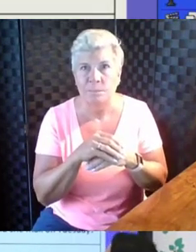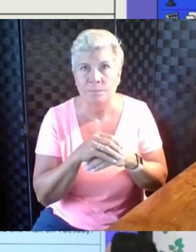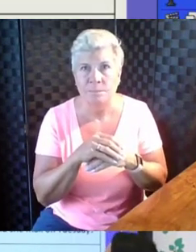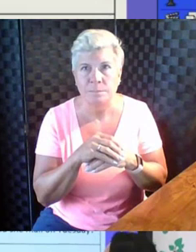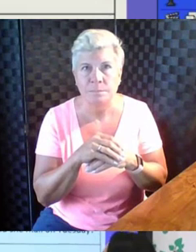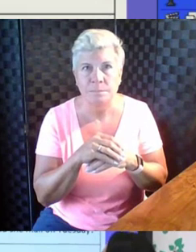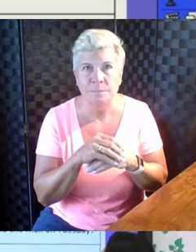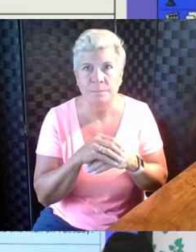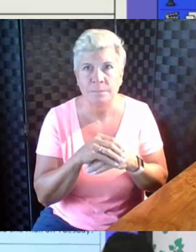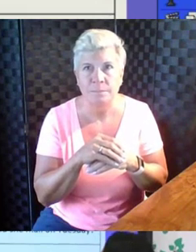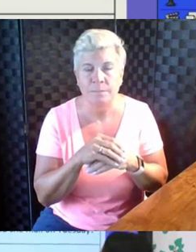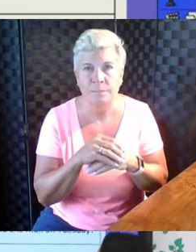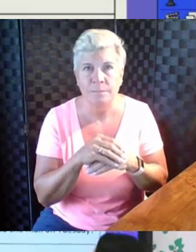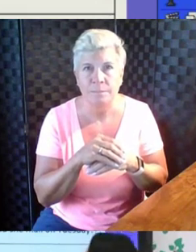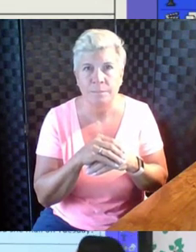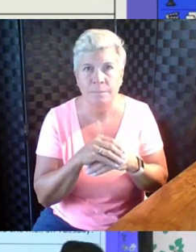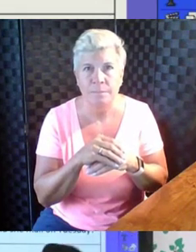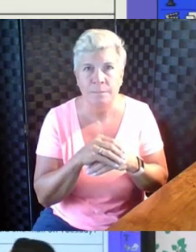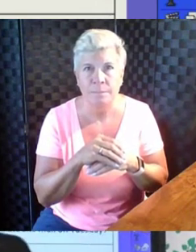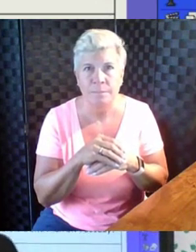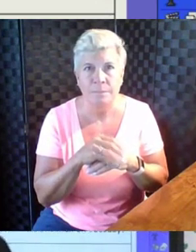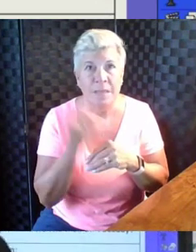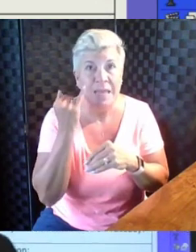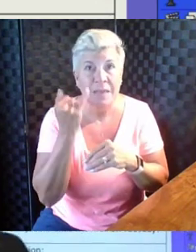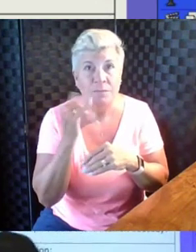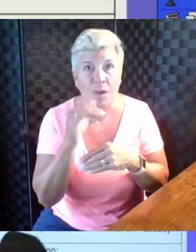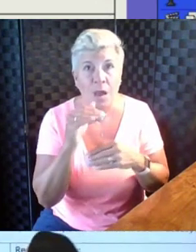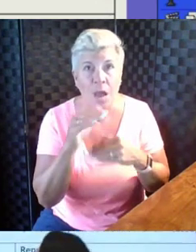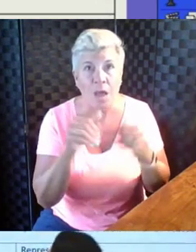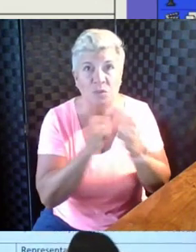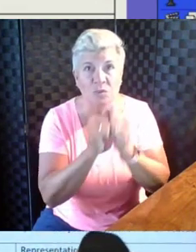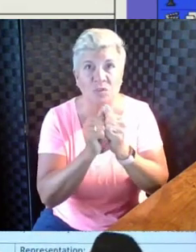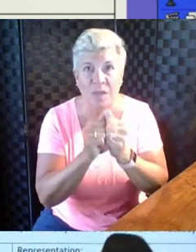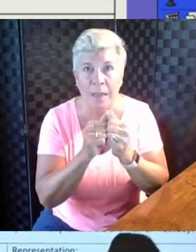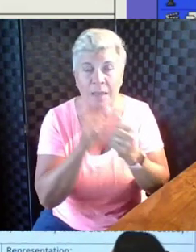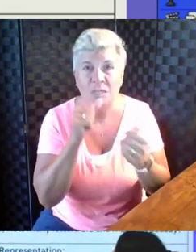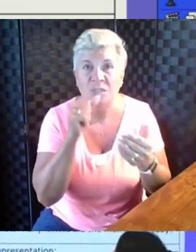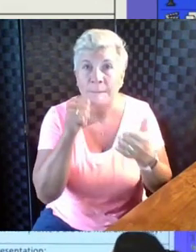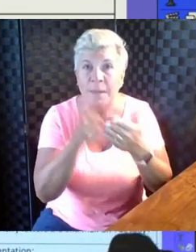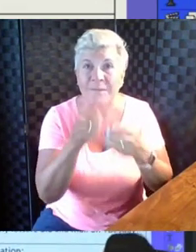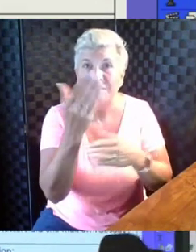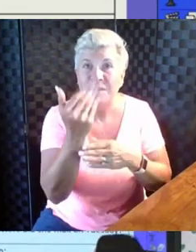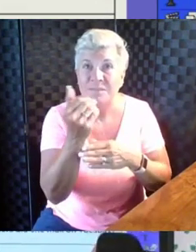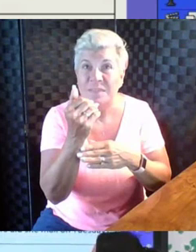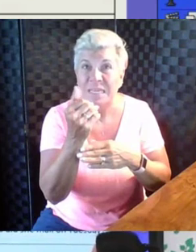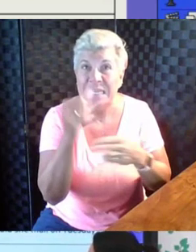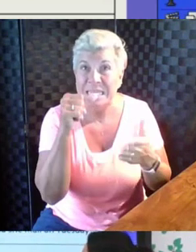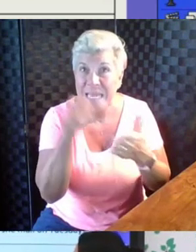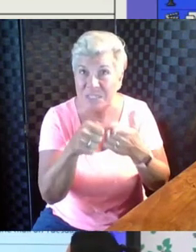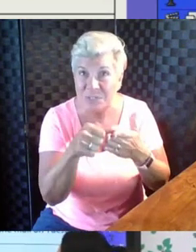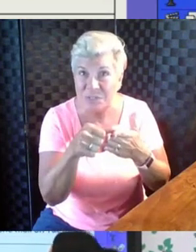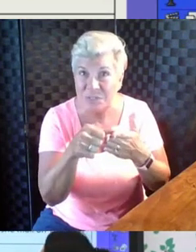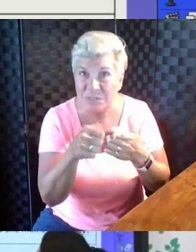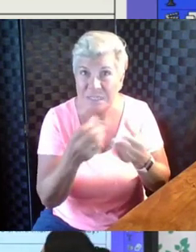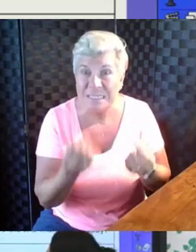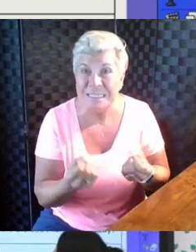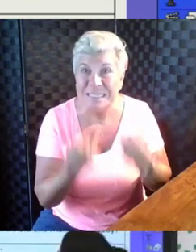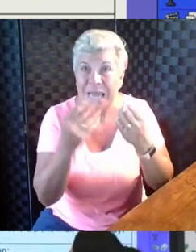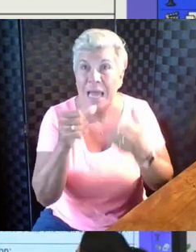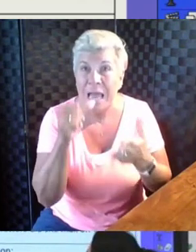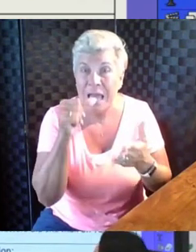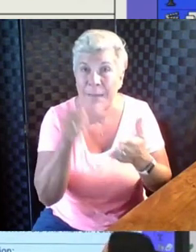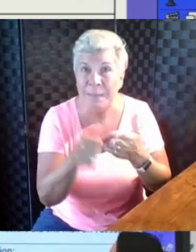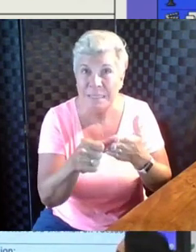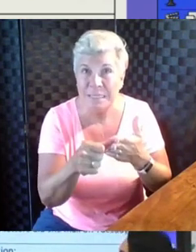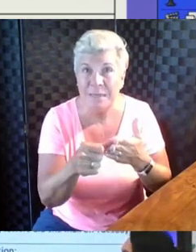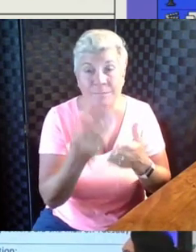what other information we have. If altogether she mailed 15 letters,